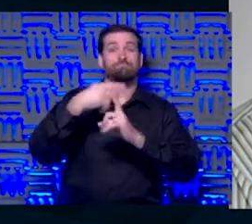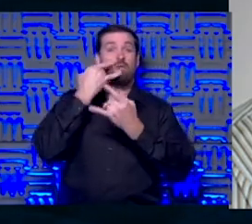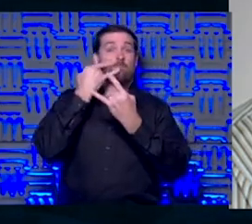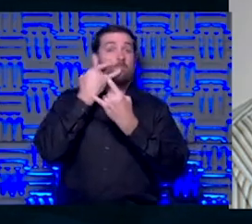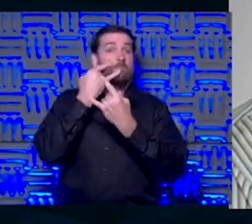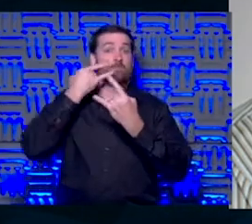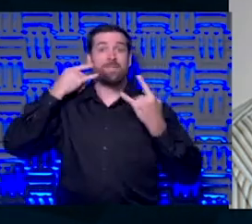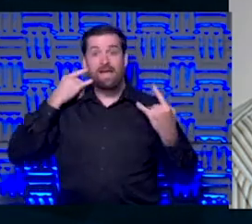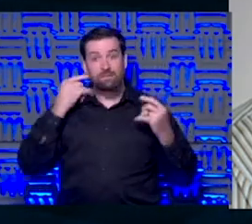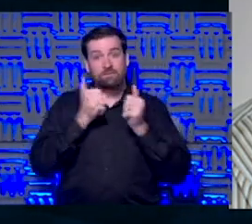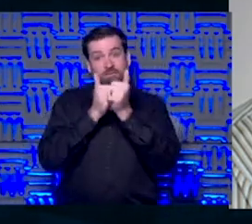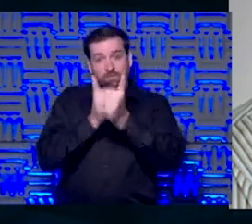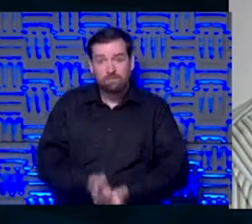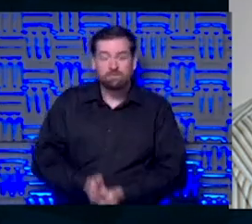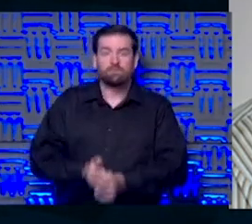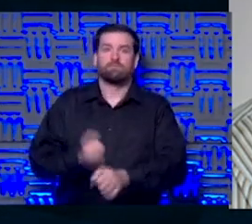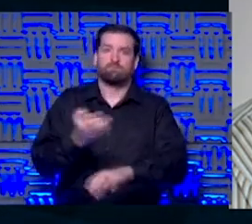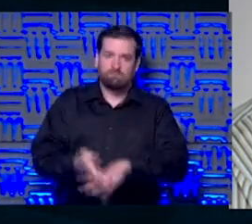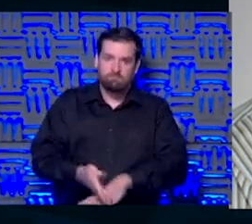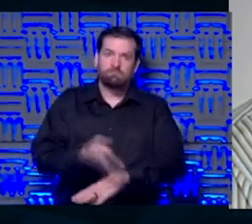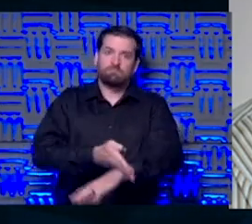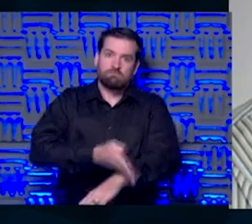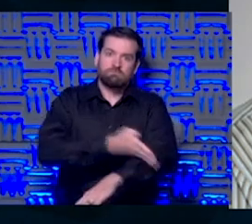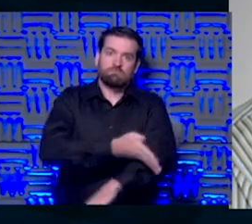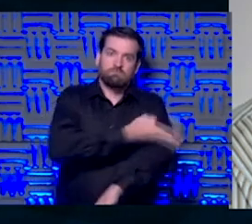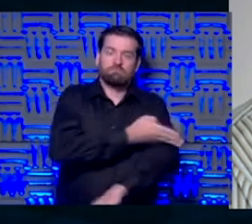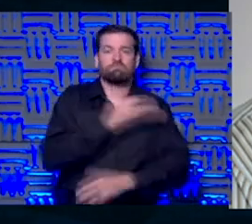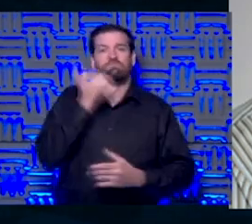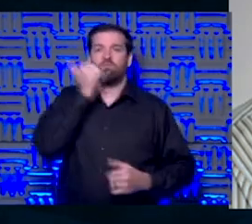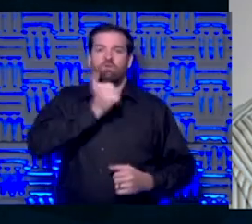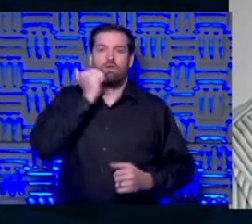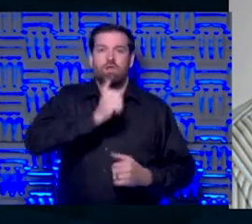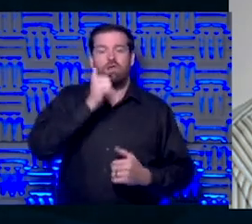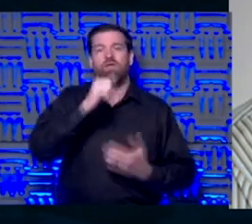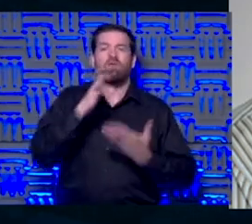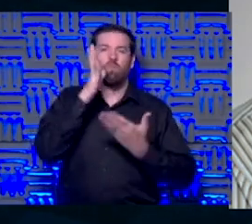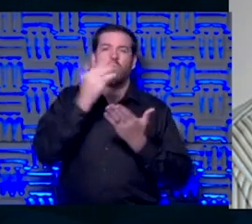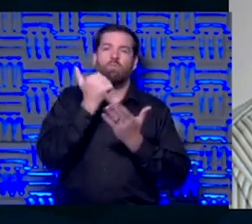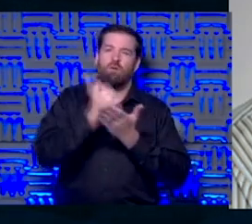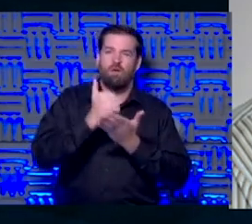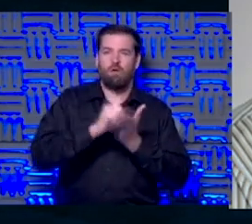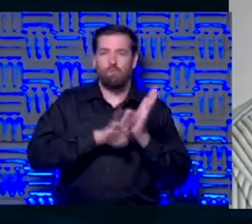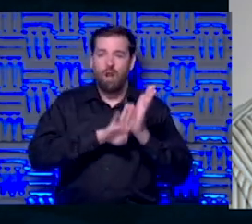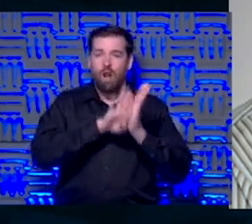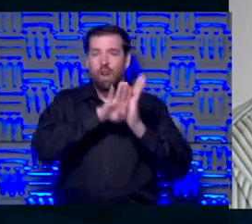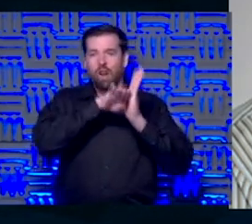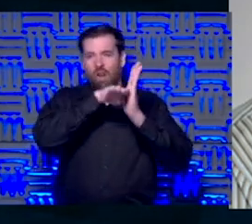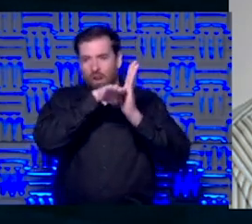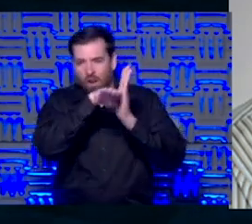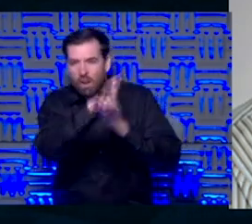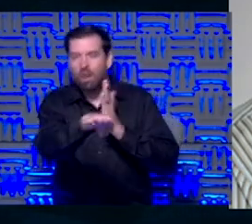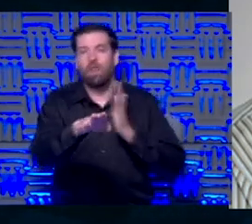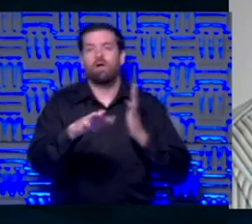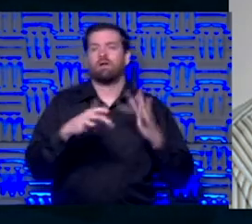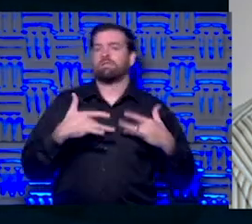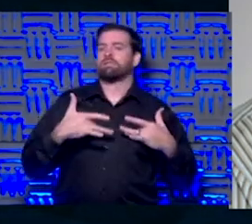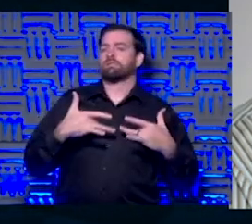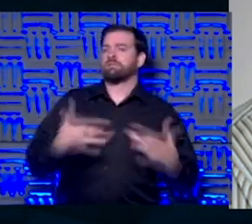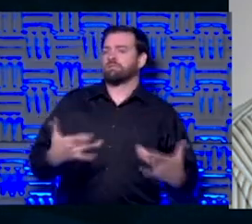compliance that I think is getting better and better every day is going to stabilize things. We we see a slight trend in the